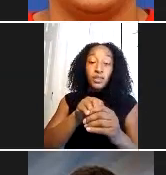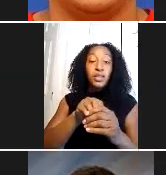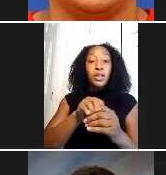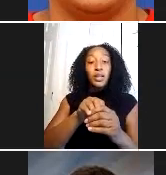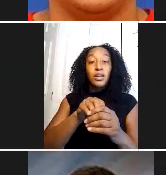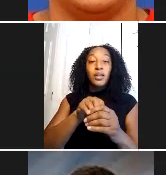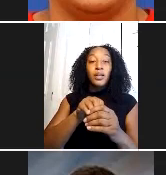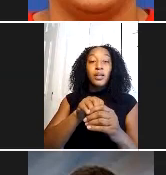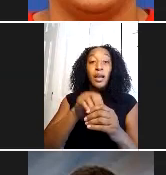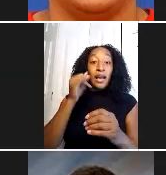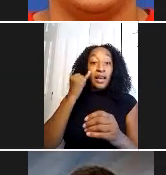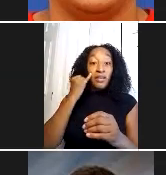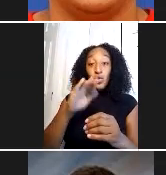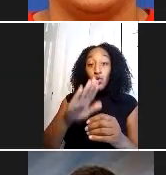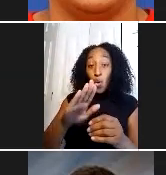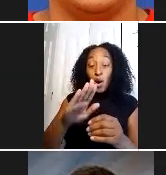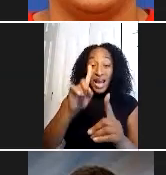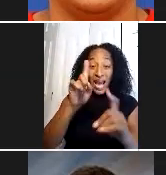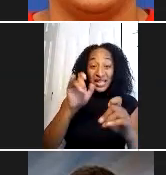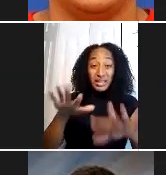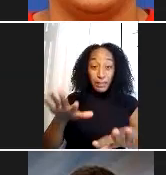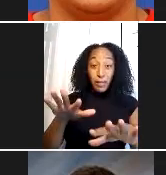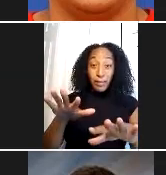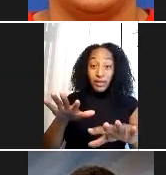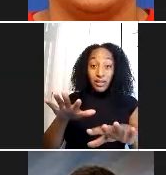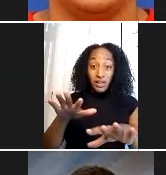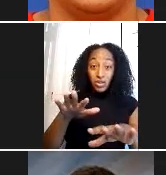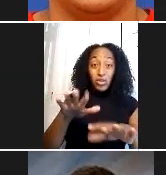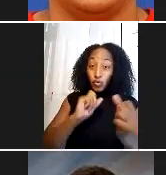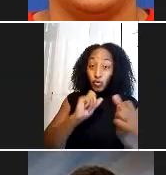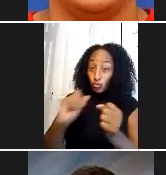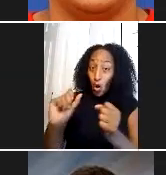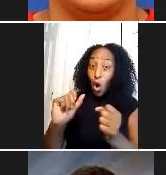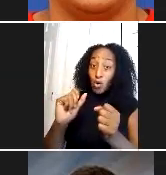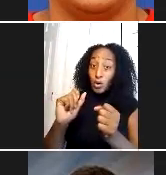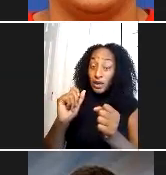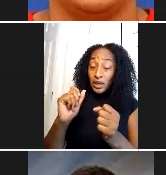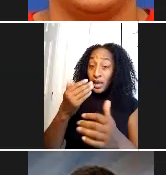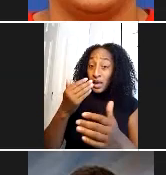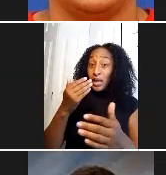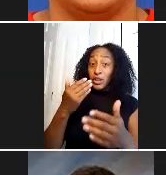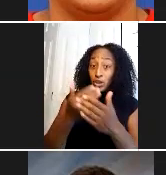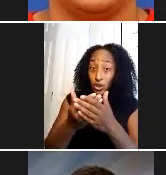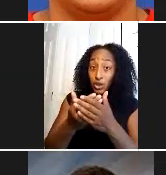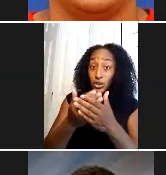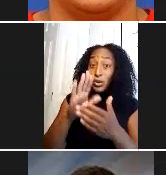fundamentally sound and your results come out not so good,